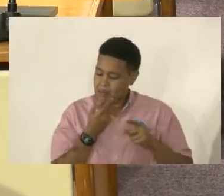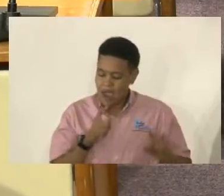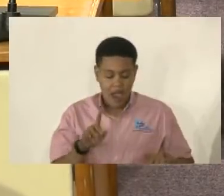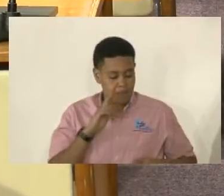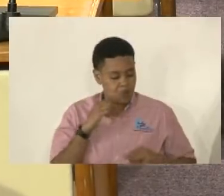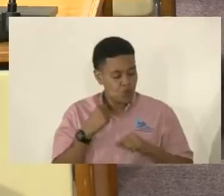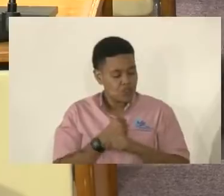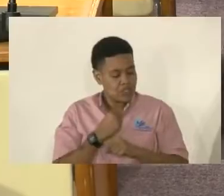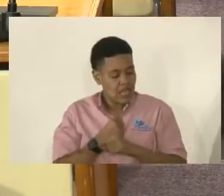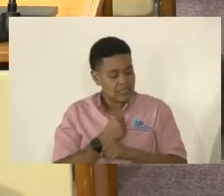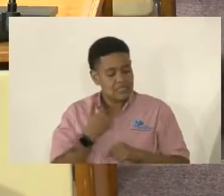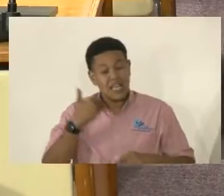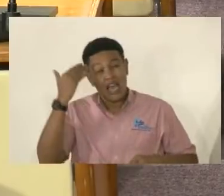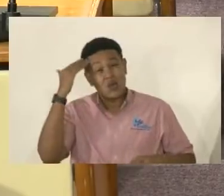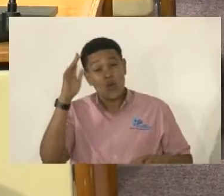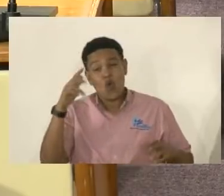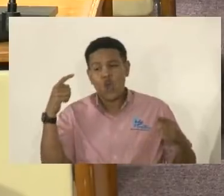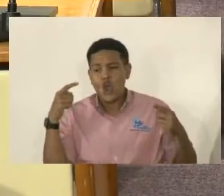statistics I know hurt